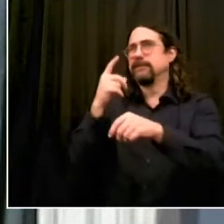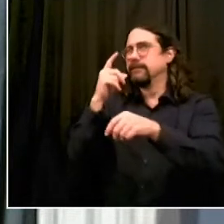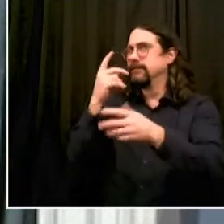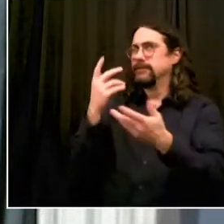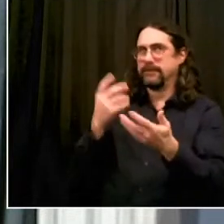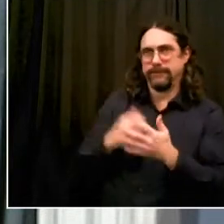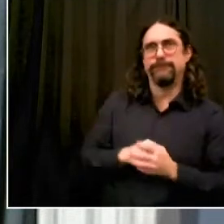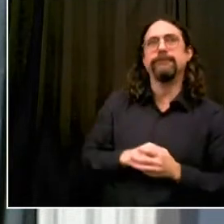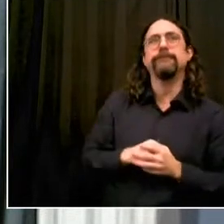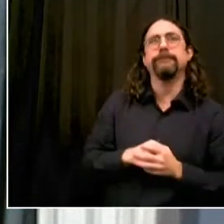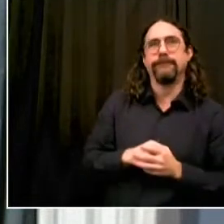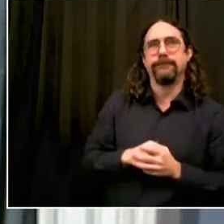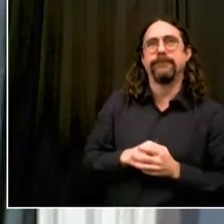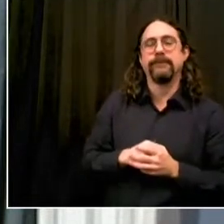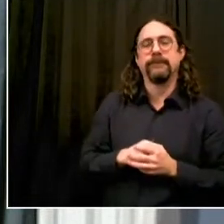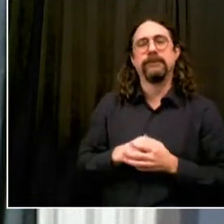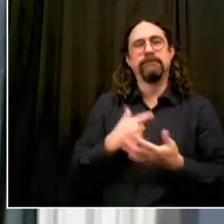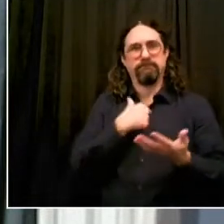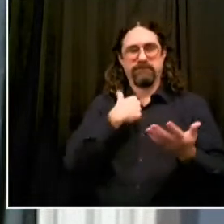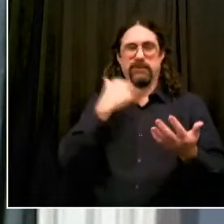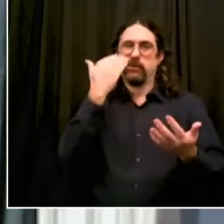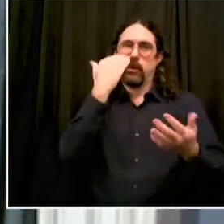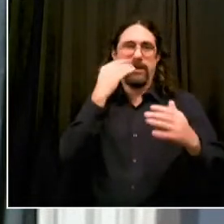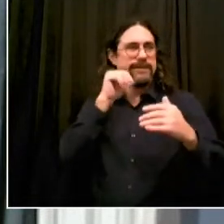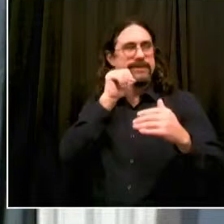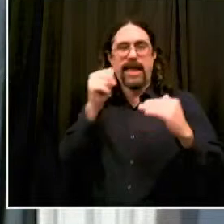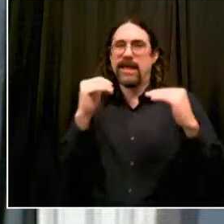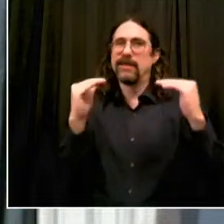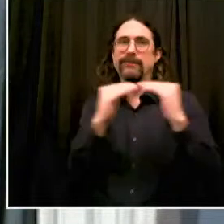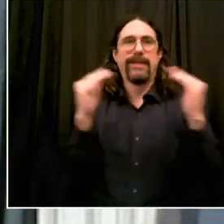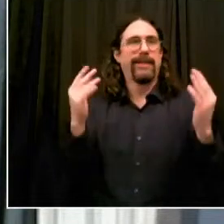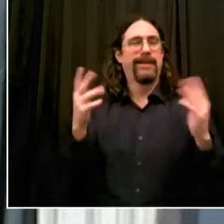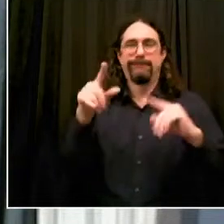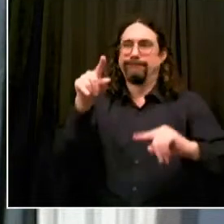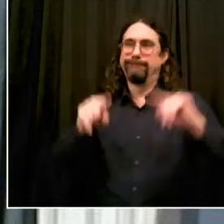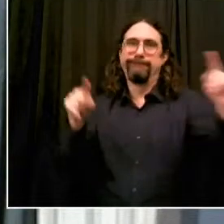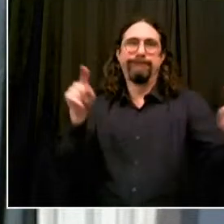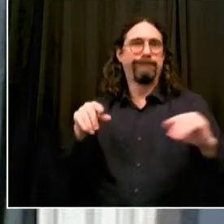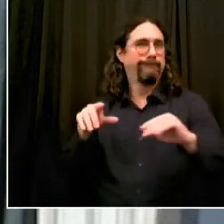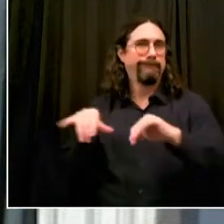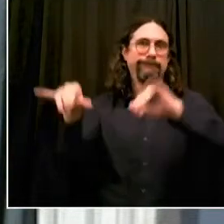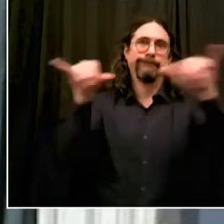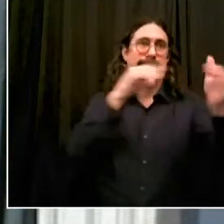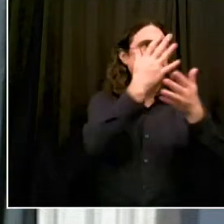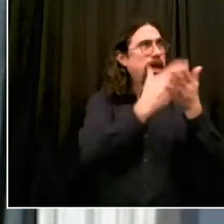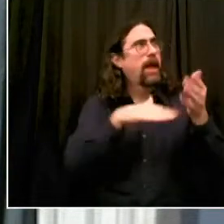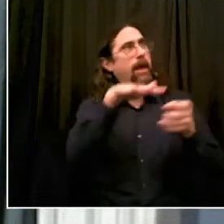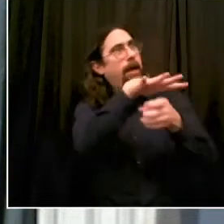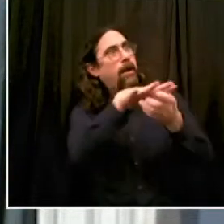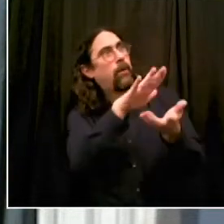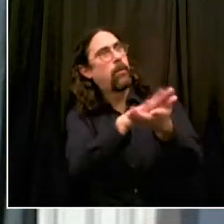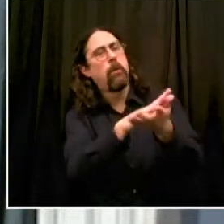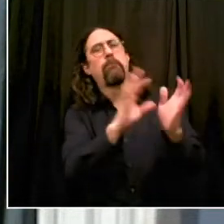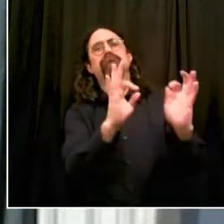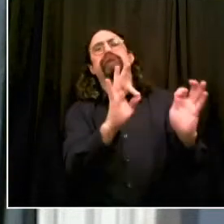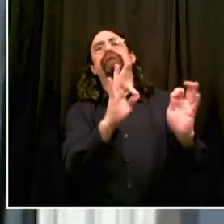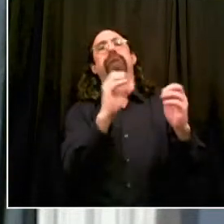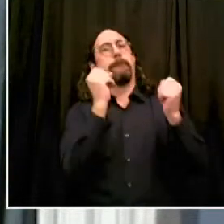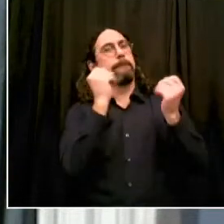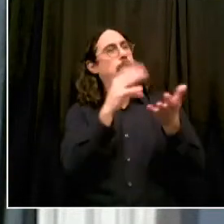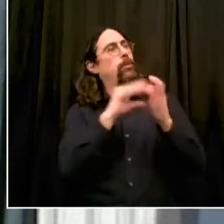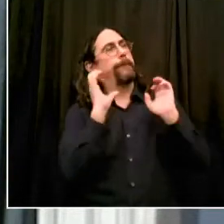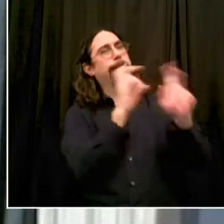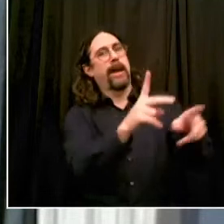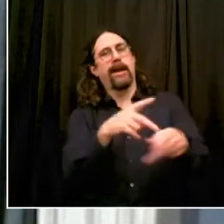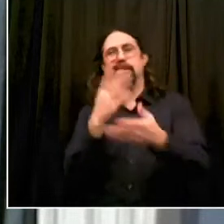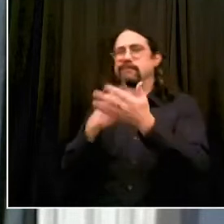being said, this is another reason why it was so important for families to indicate whether they wanted in-person learning, and we set a hard deadline,